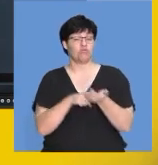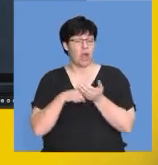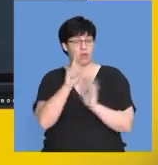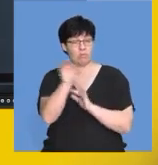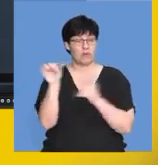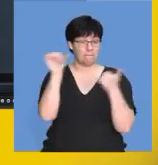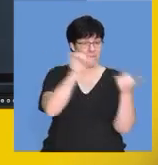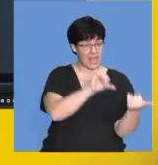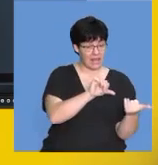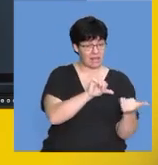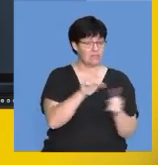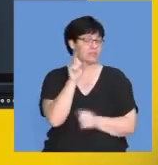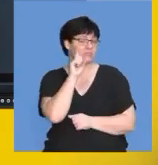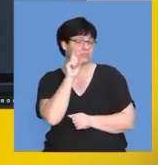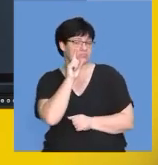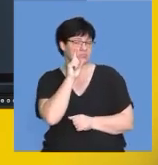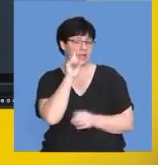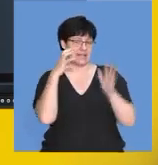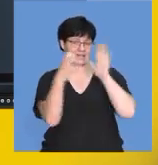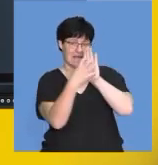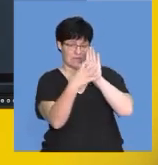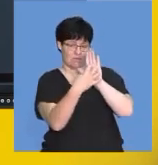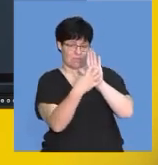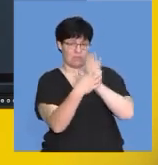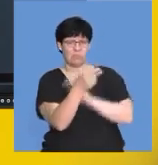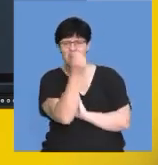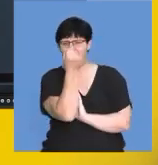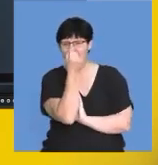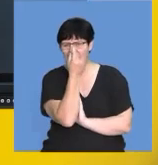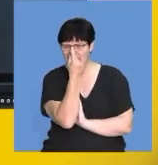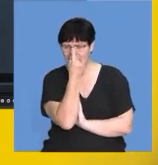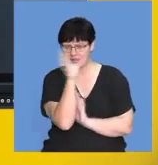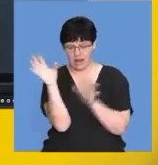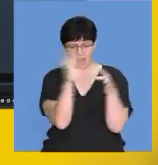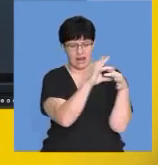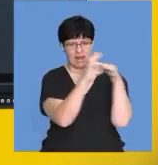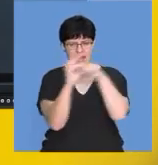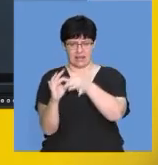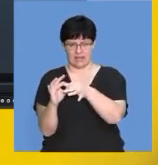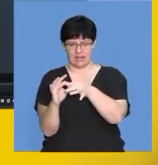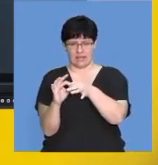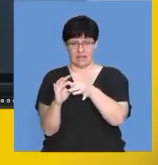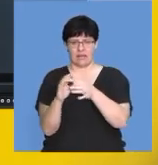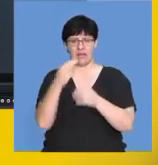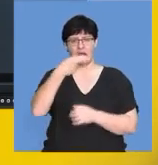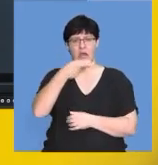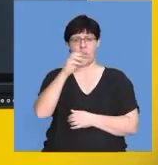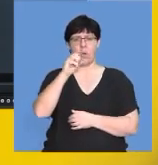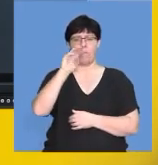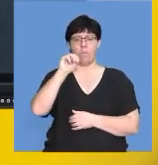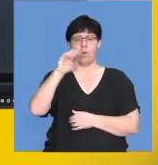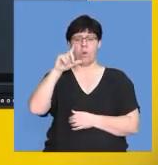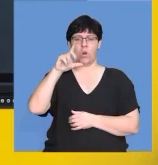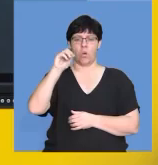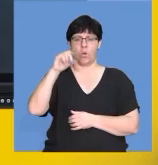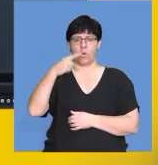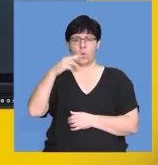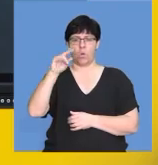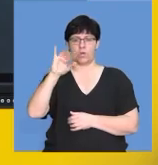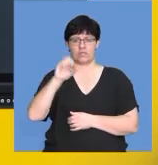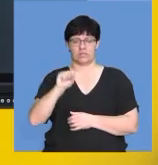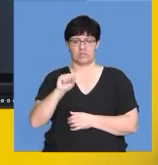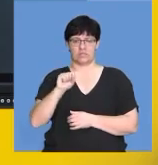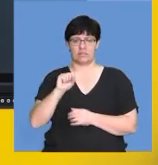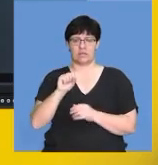go back and you look at the diagram and try and understand and link together what homologous pairs are, what homologous